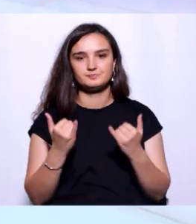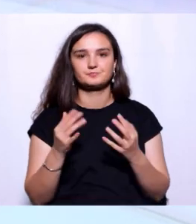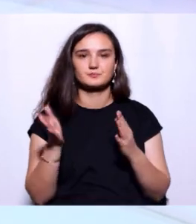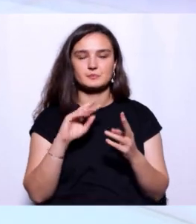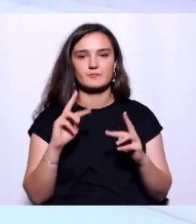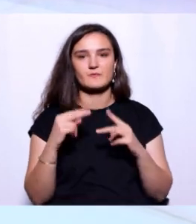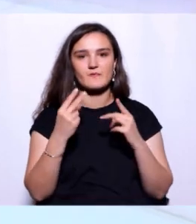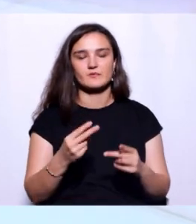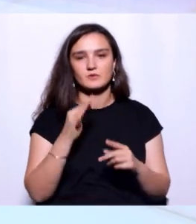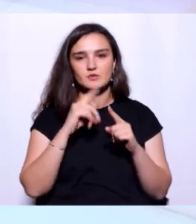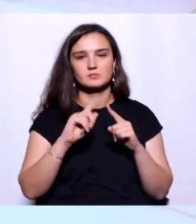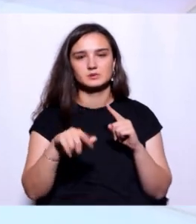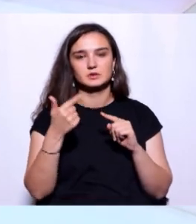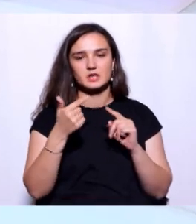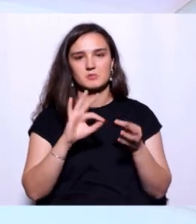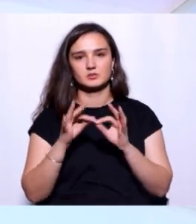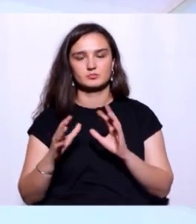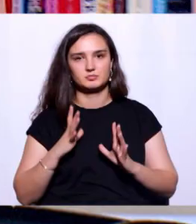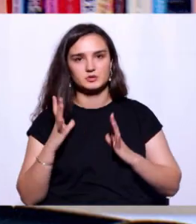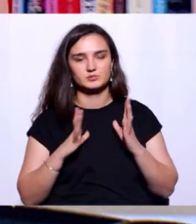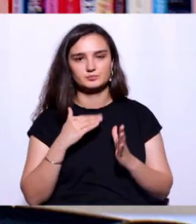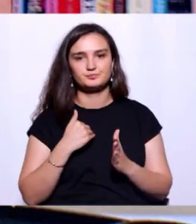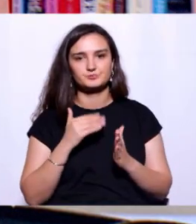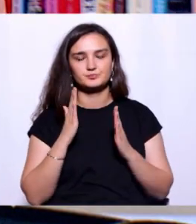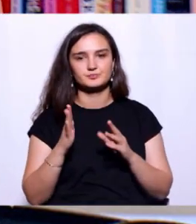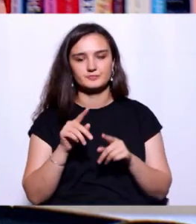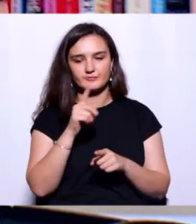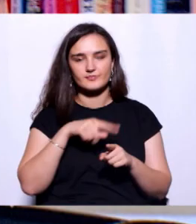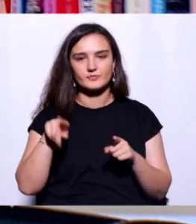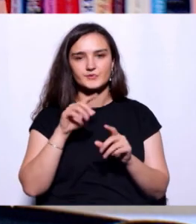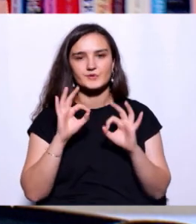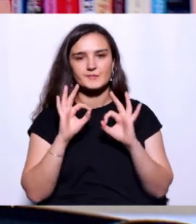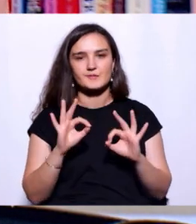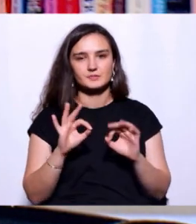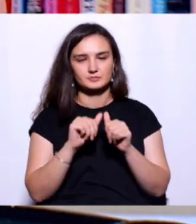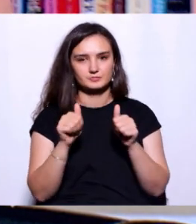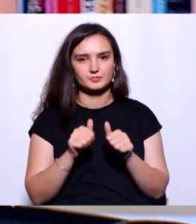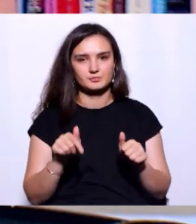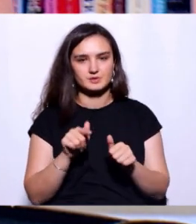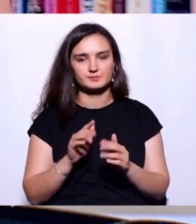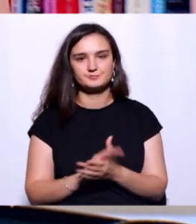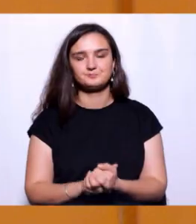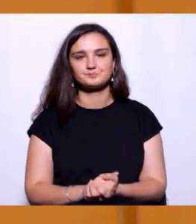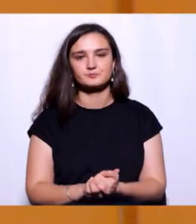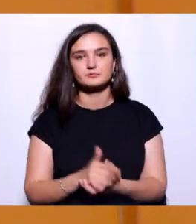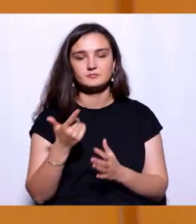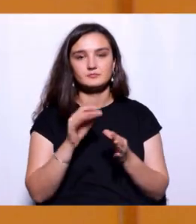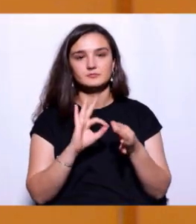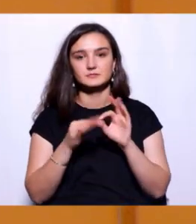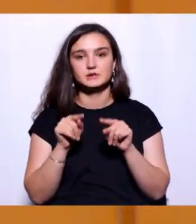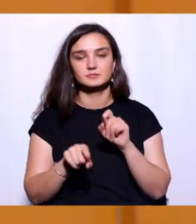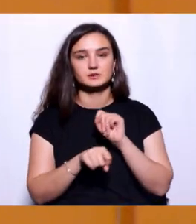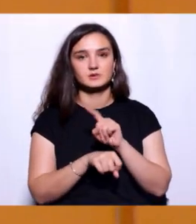move on to the next grammar practice, where we will circle the correct pronouns. Grammatikis